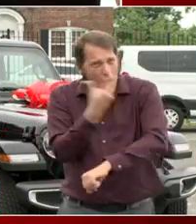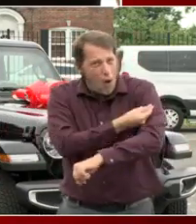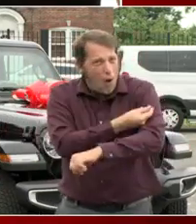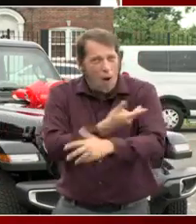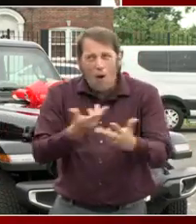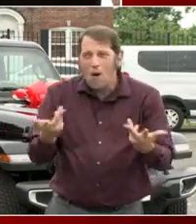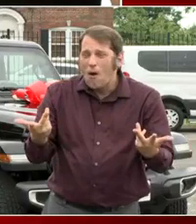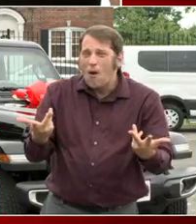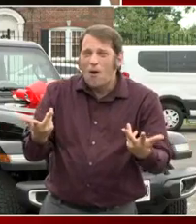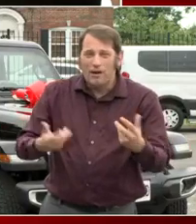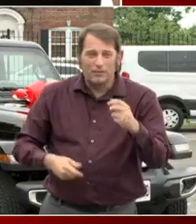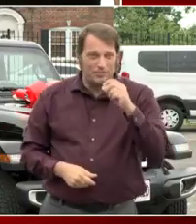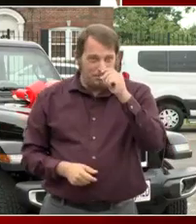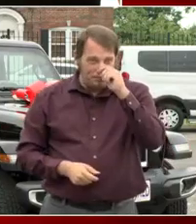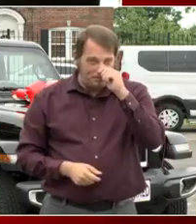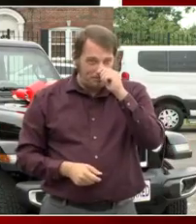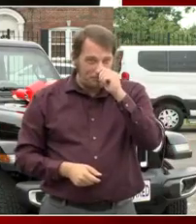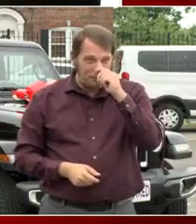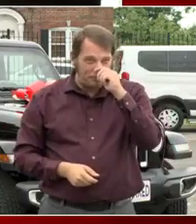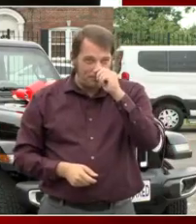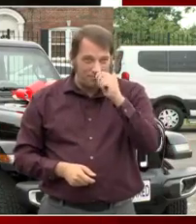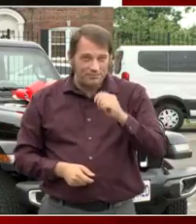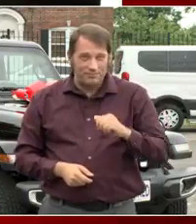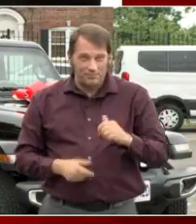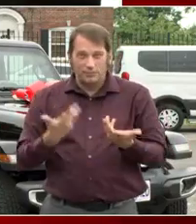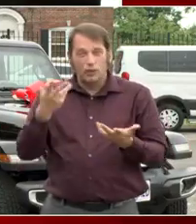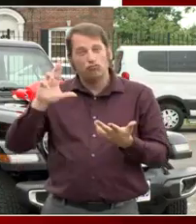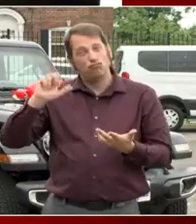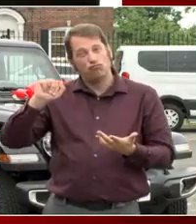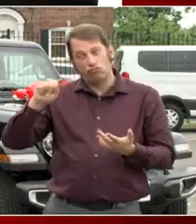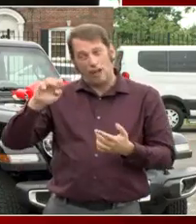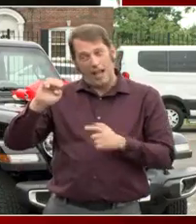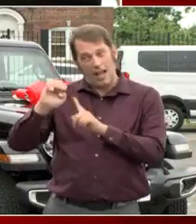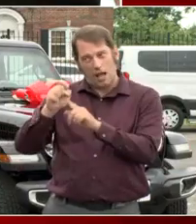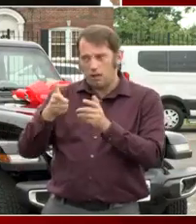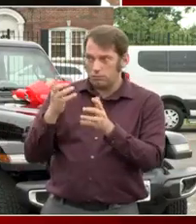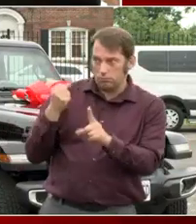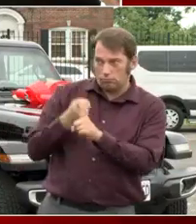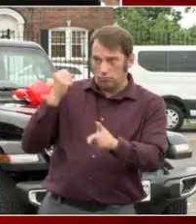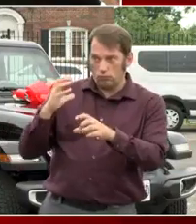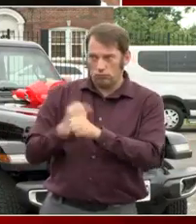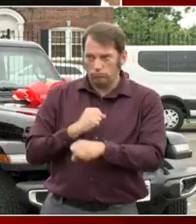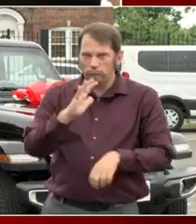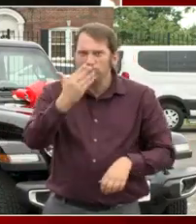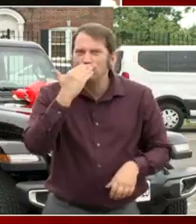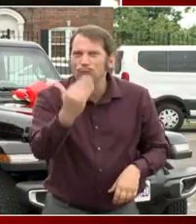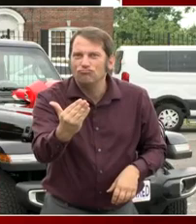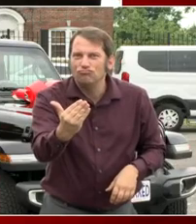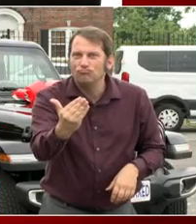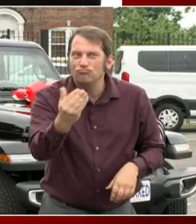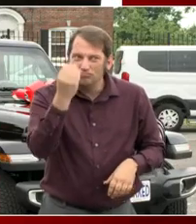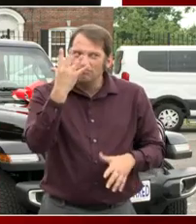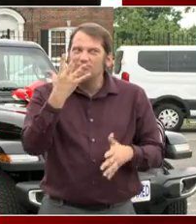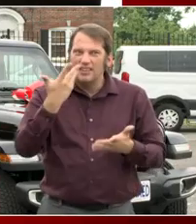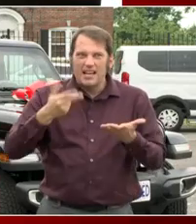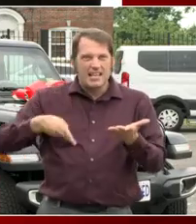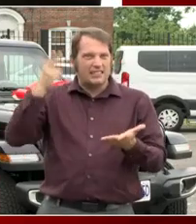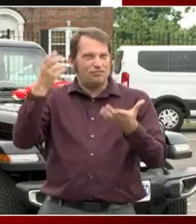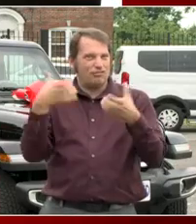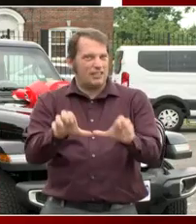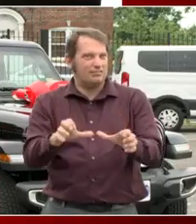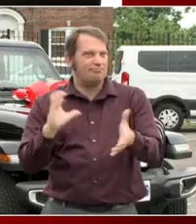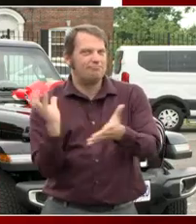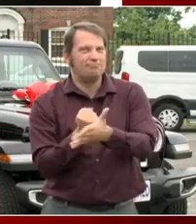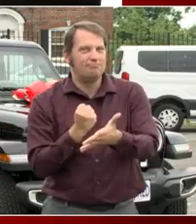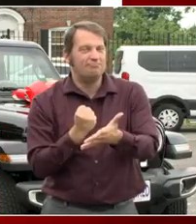very, very good. D.C. residents, 18 years of older, 1 shot today to win tickets